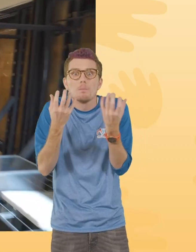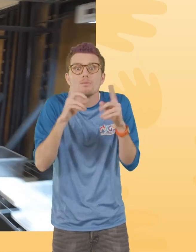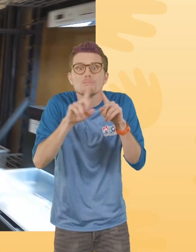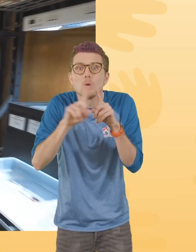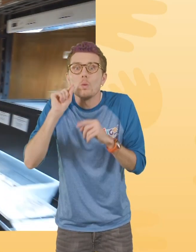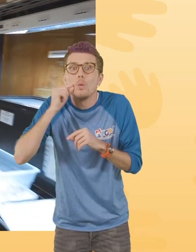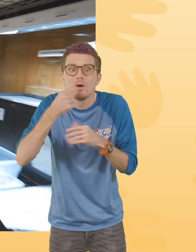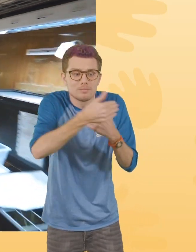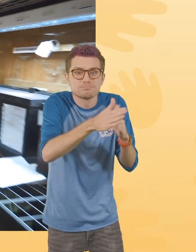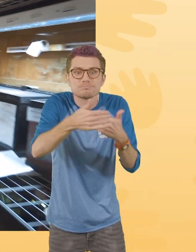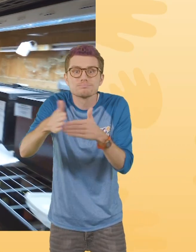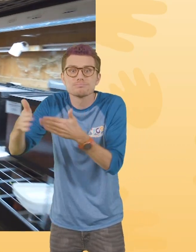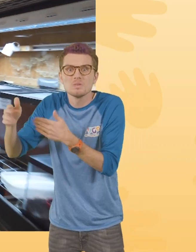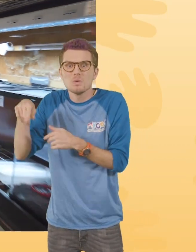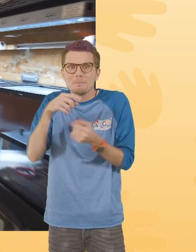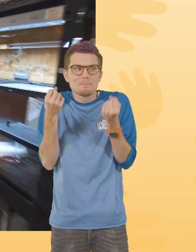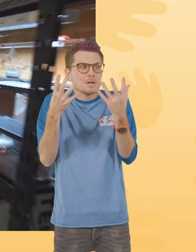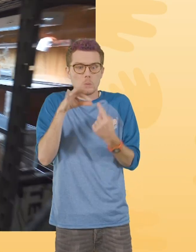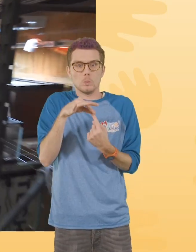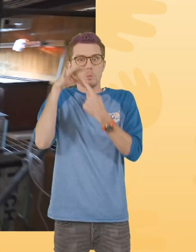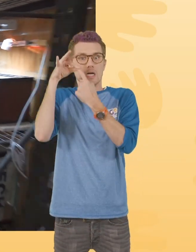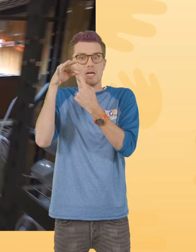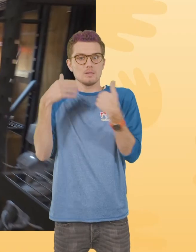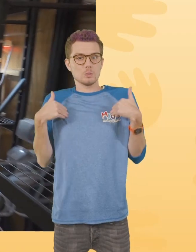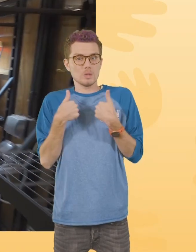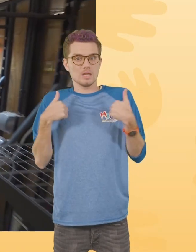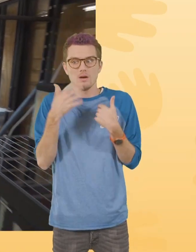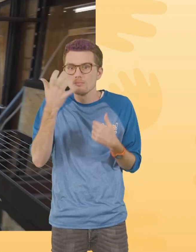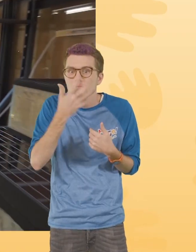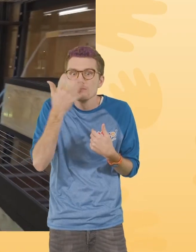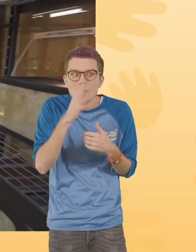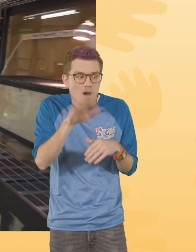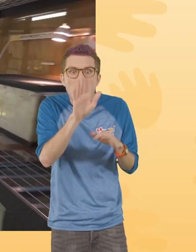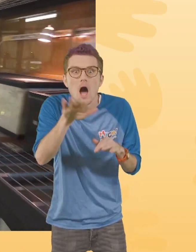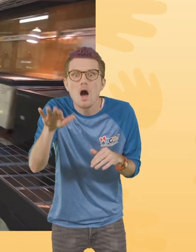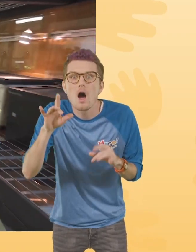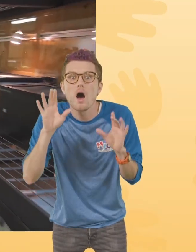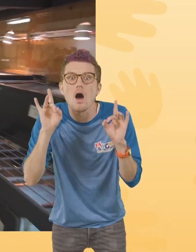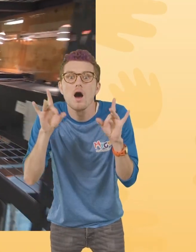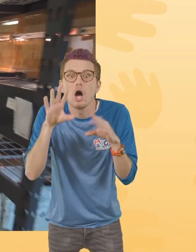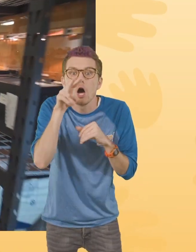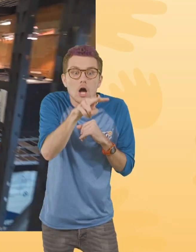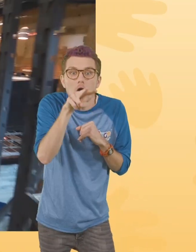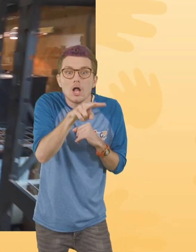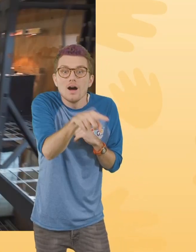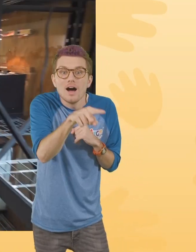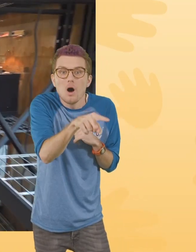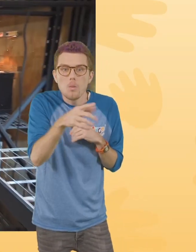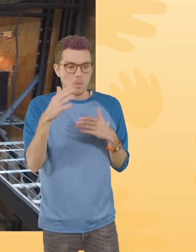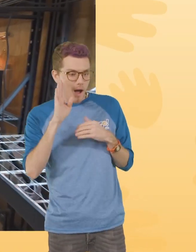area. Whoa, there's so many cool tanks in here with so many unique creatures. Whoa!